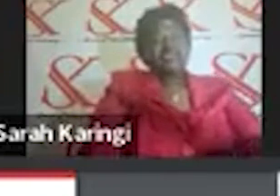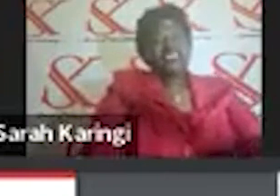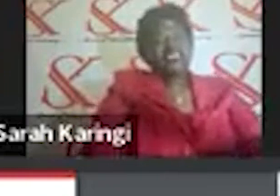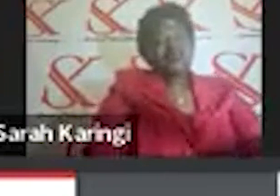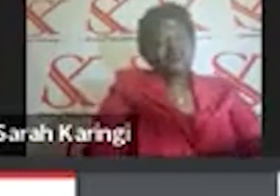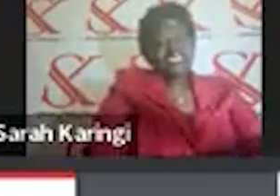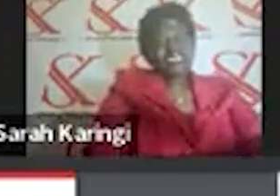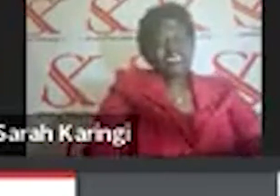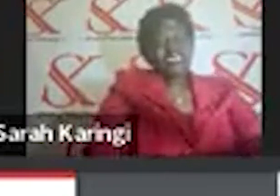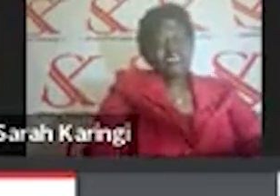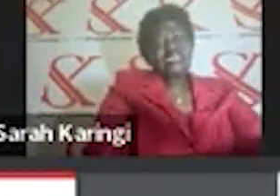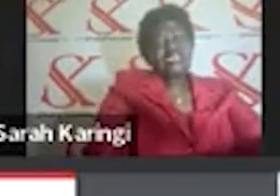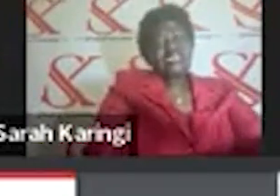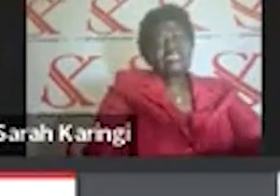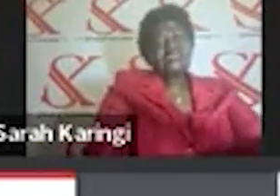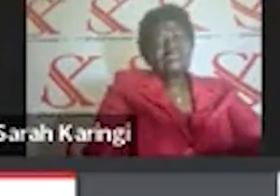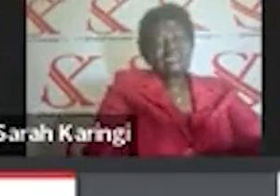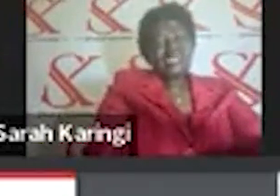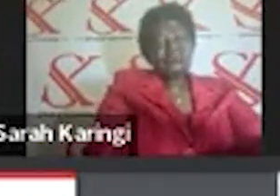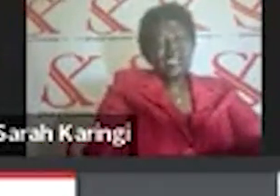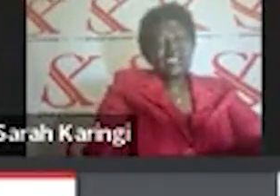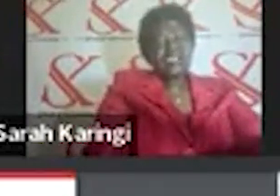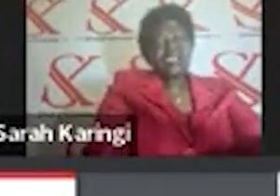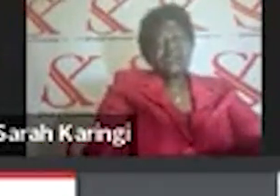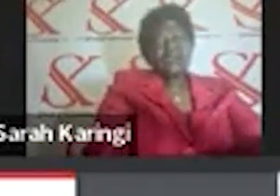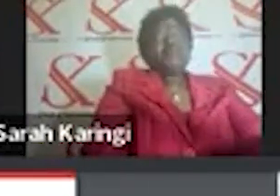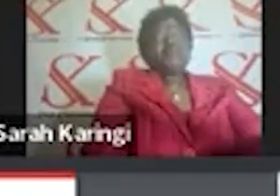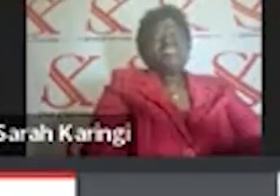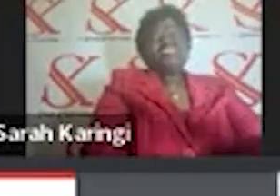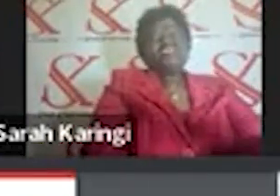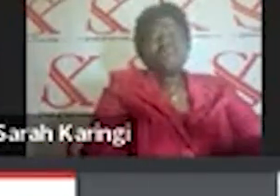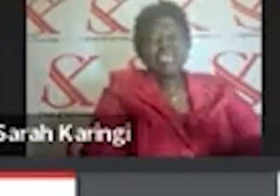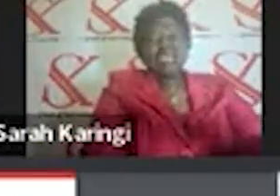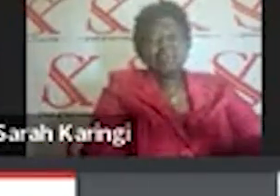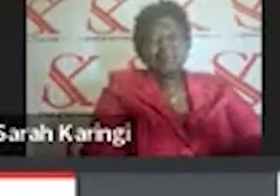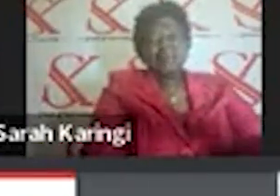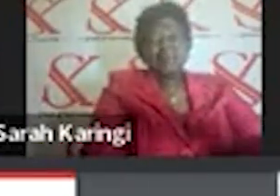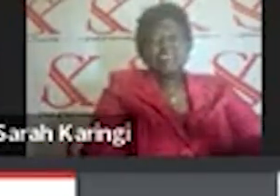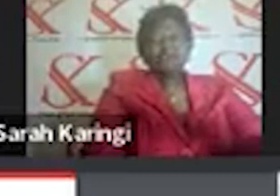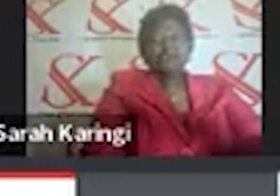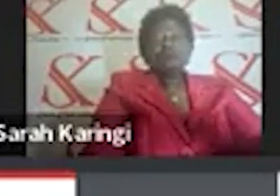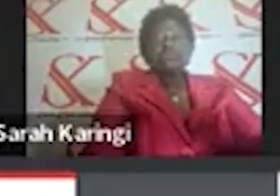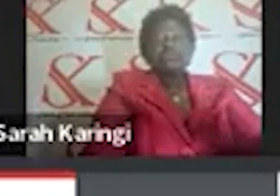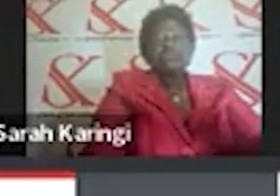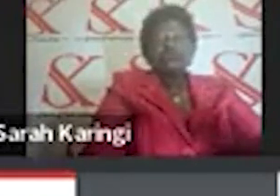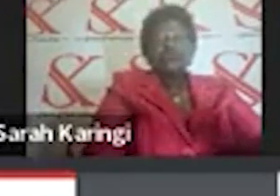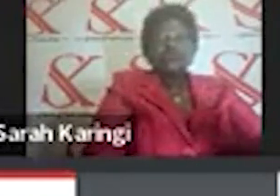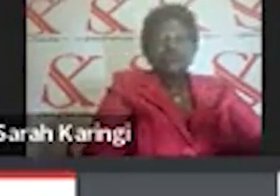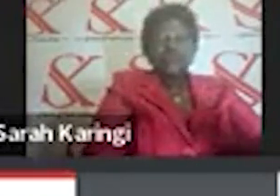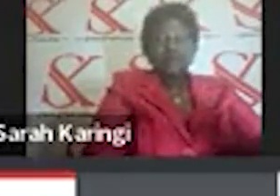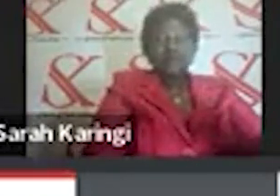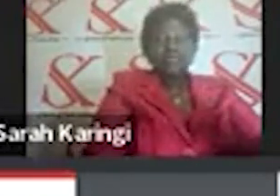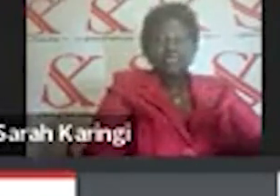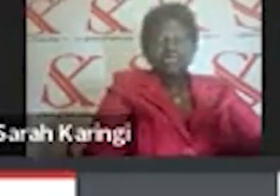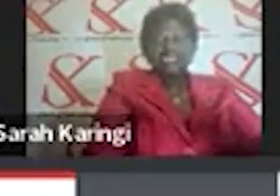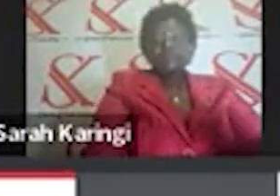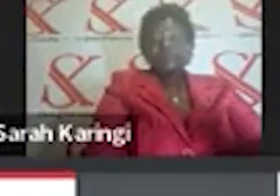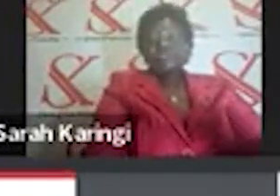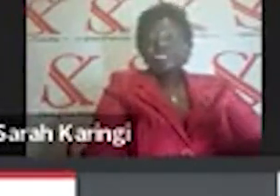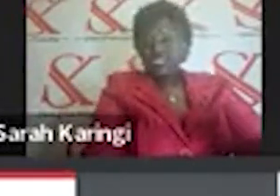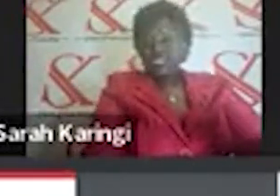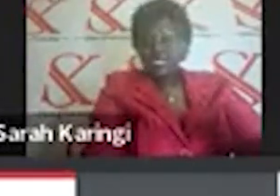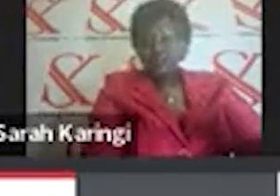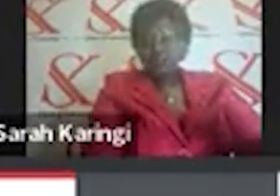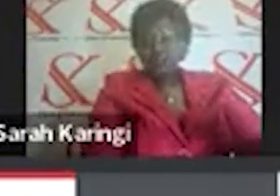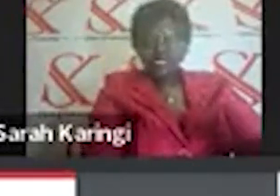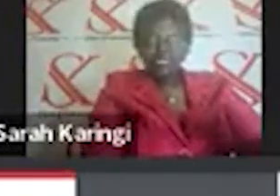Now the definition of barriers is either it's a setback or maybe it's fear. It could be, of course, obstacles. It could